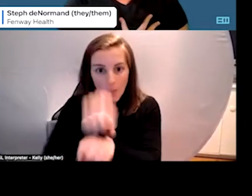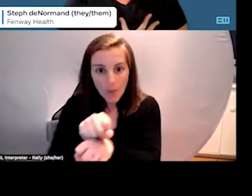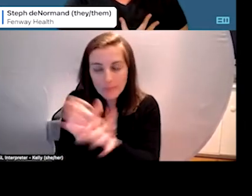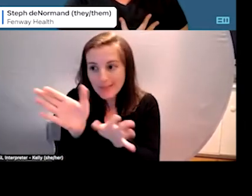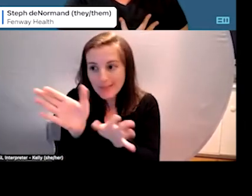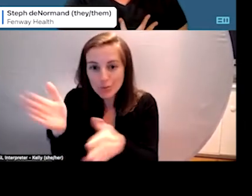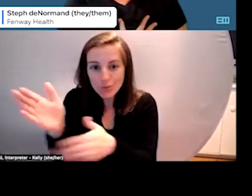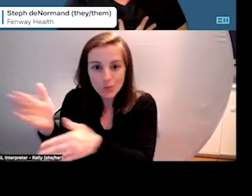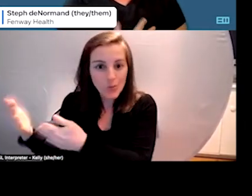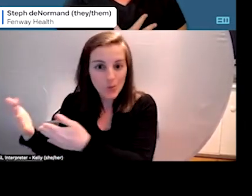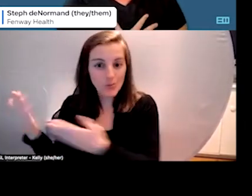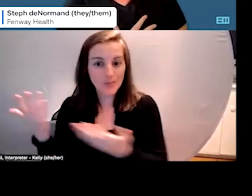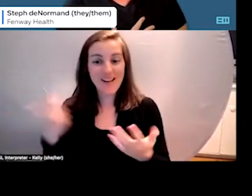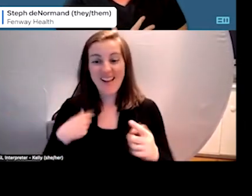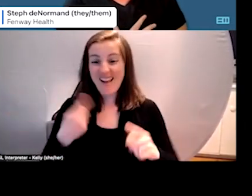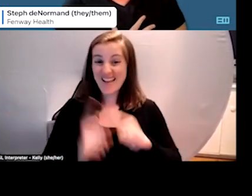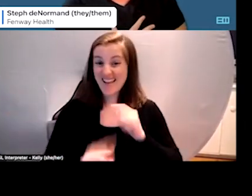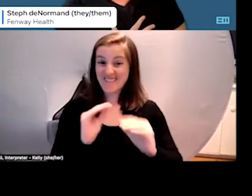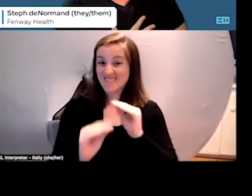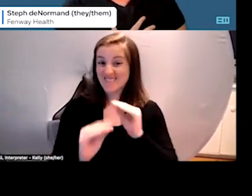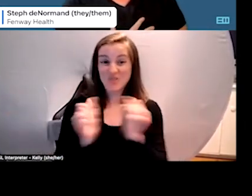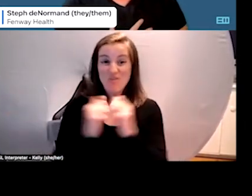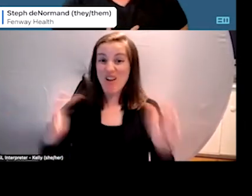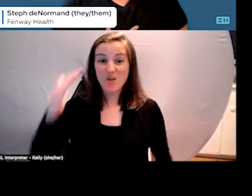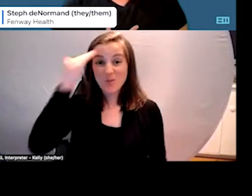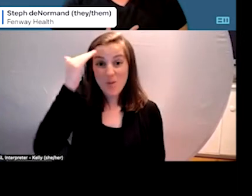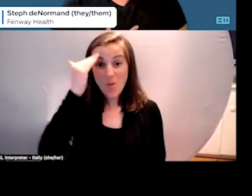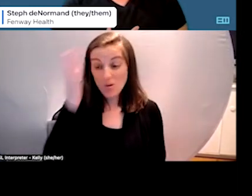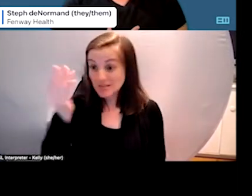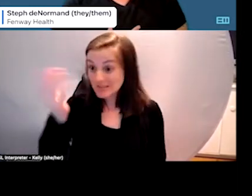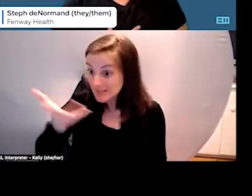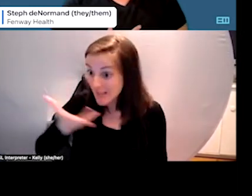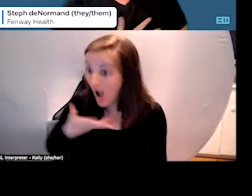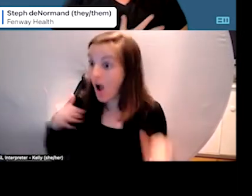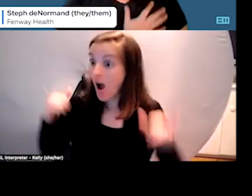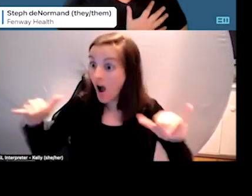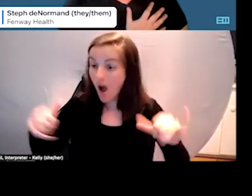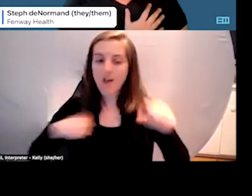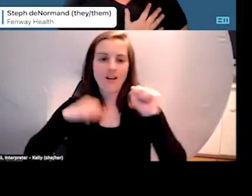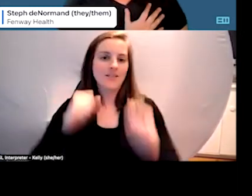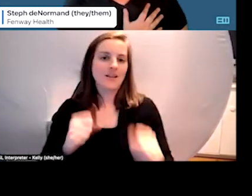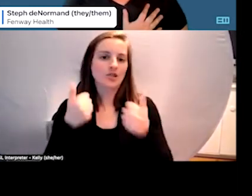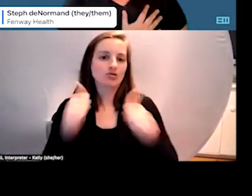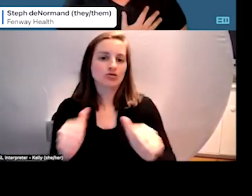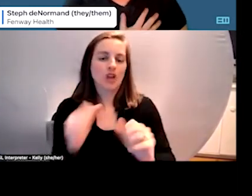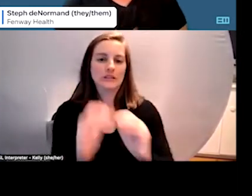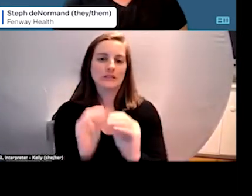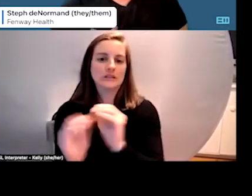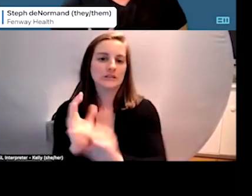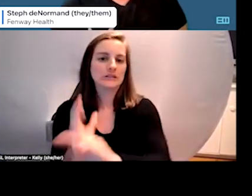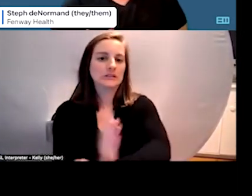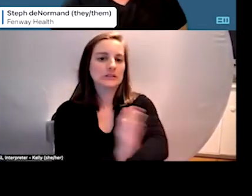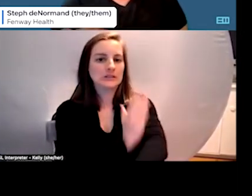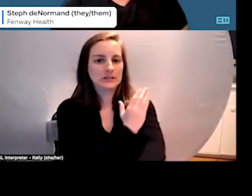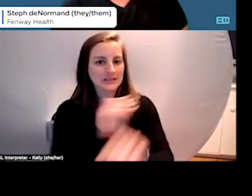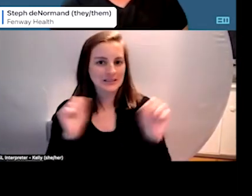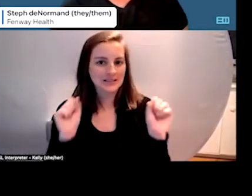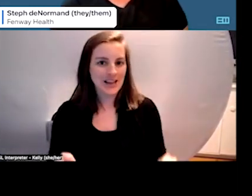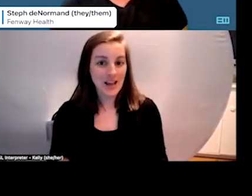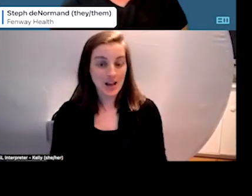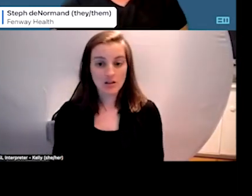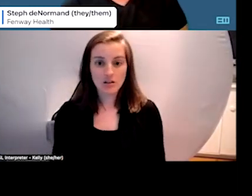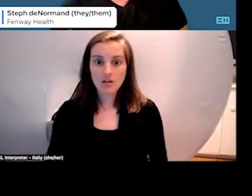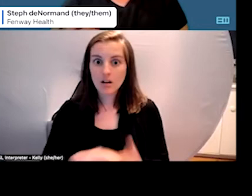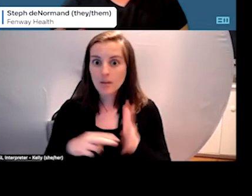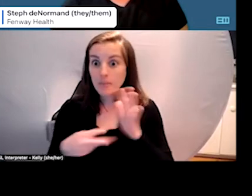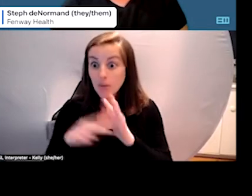to work on getting something fixed unless I know what's happening. So I absolutely love when people feel empowered